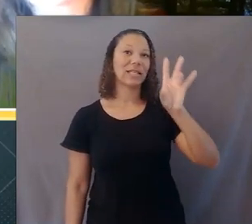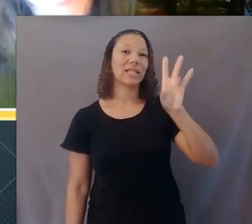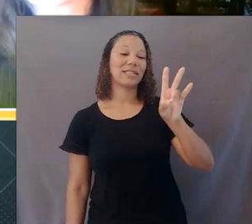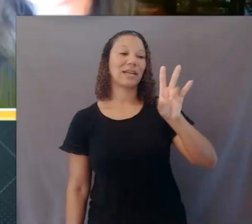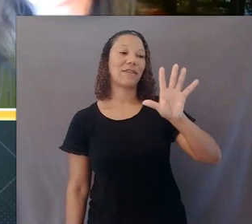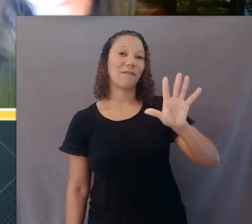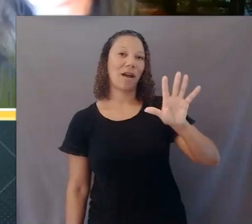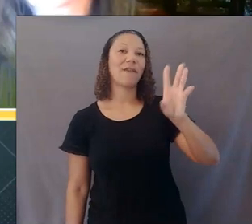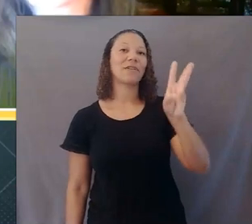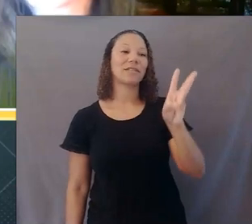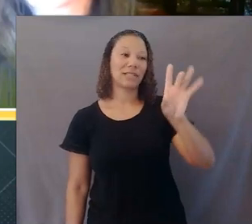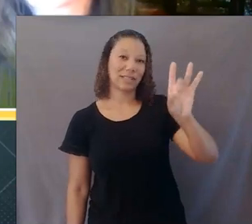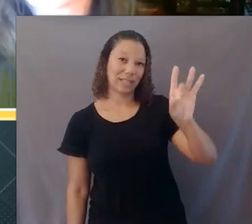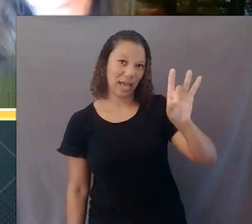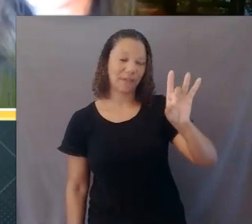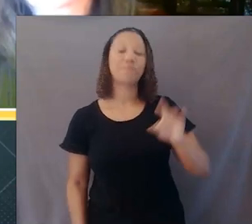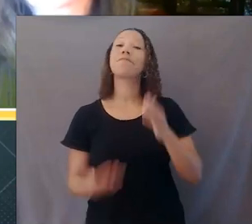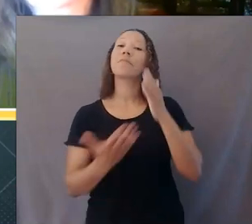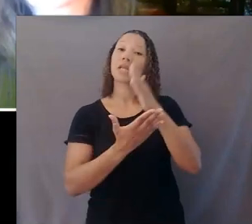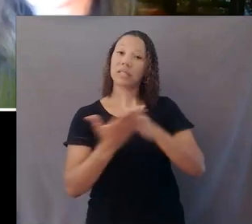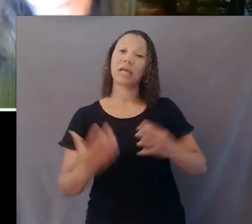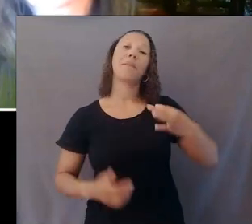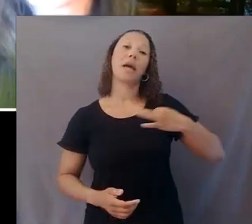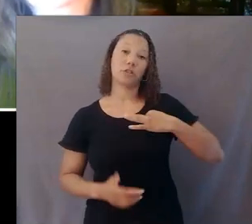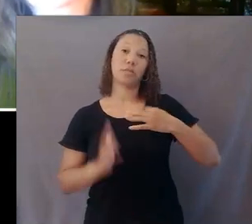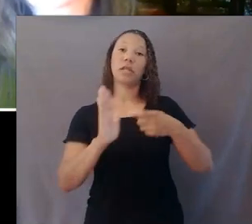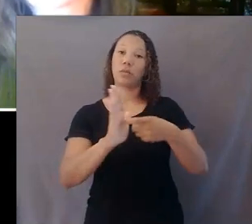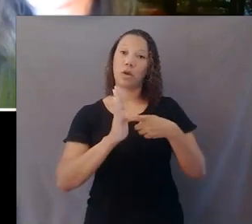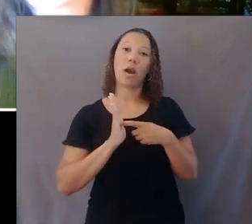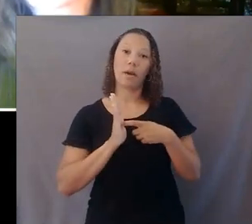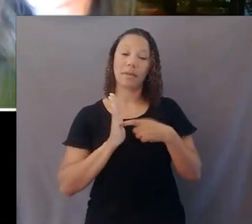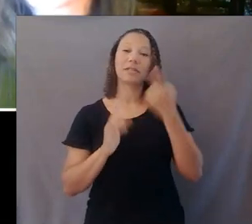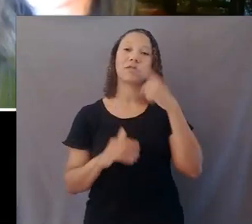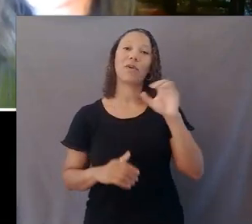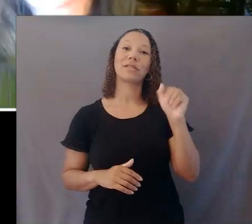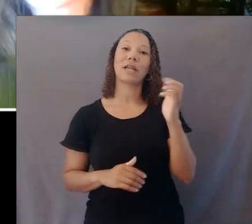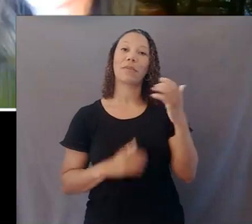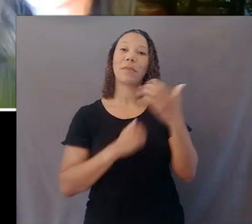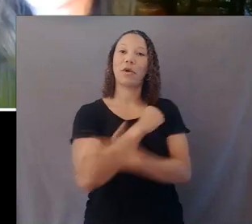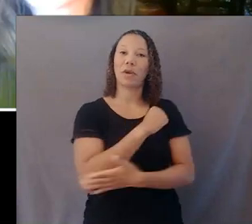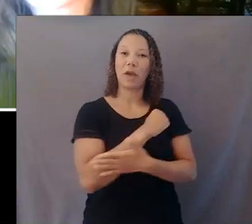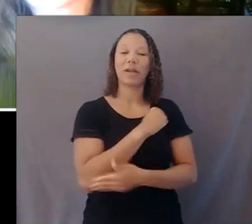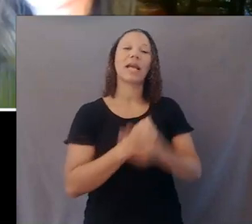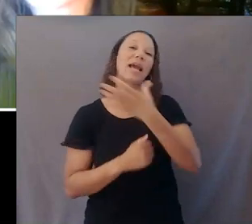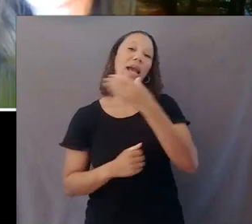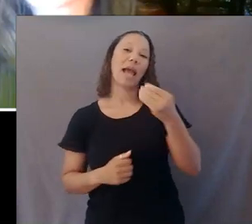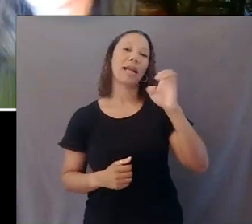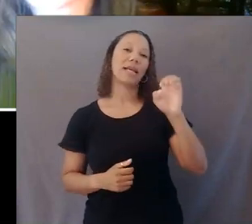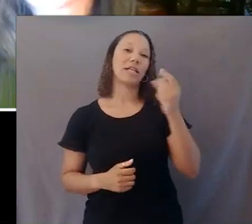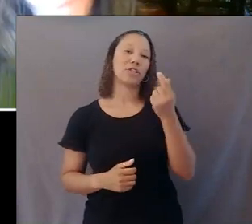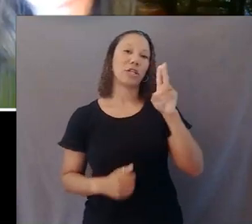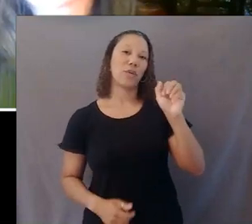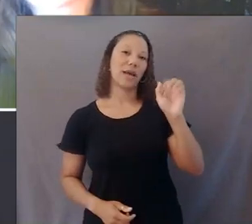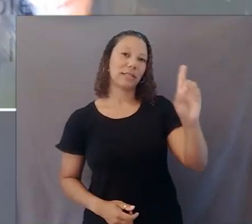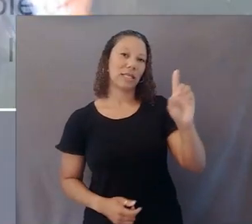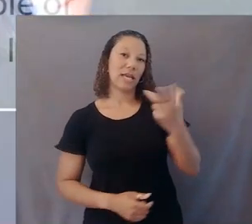916-686-7568. There are some eligibility requirements for the Sacramento County and EGUSD immunization clinics,